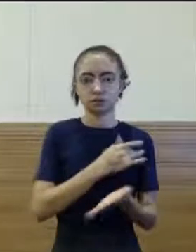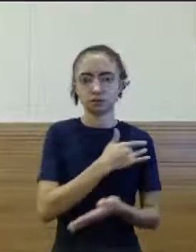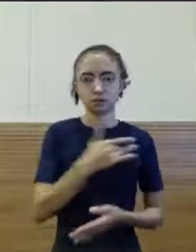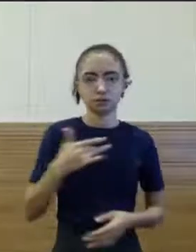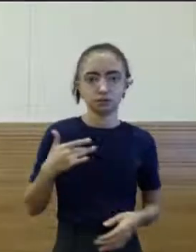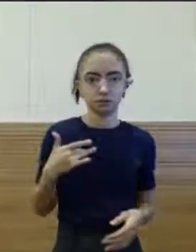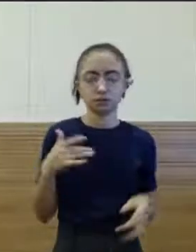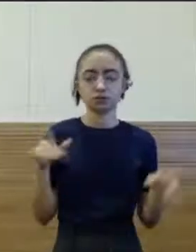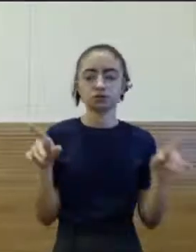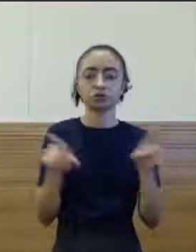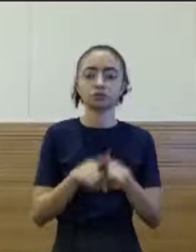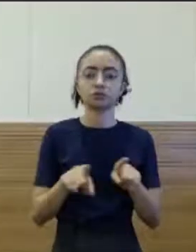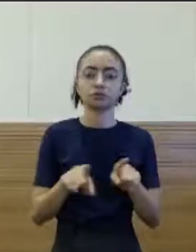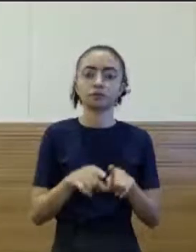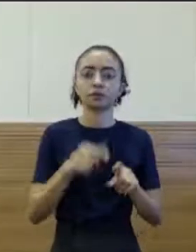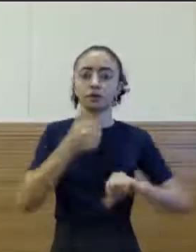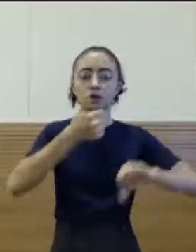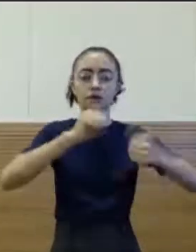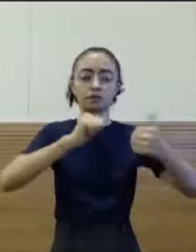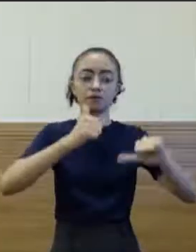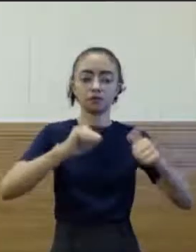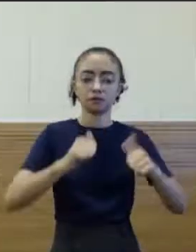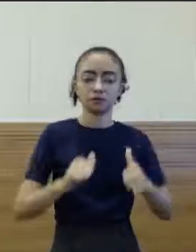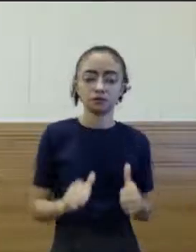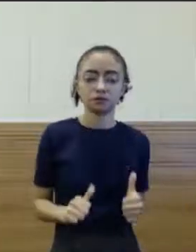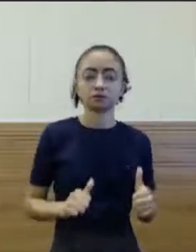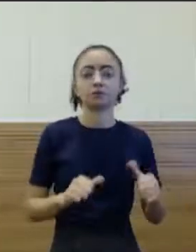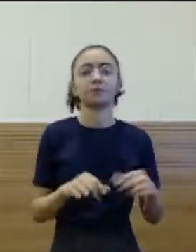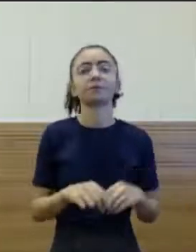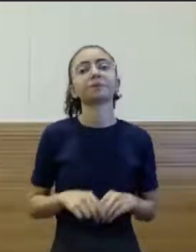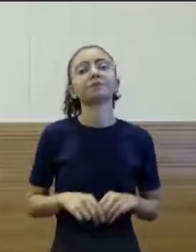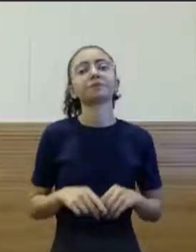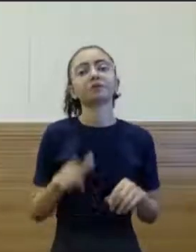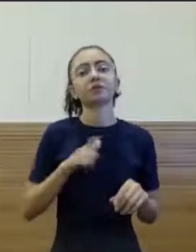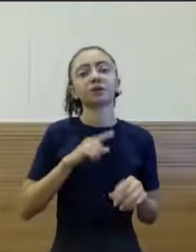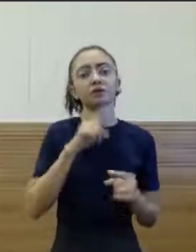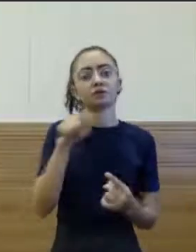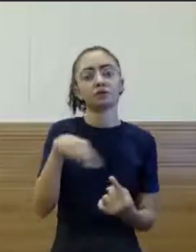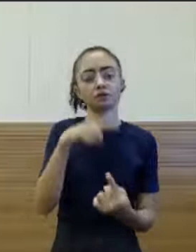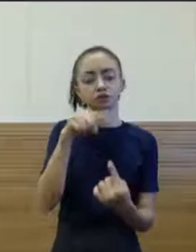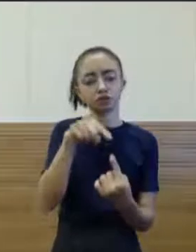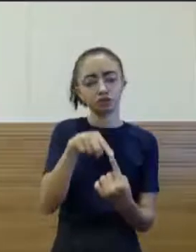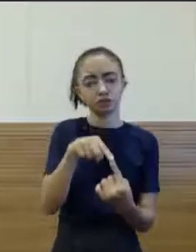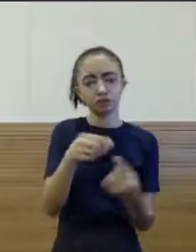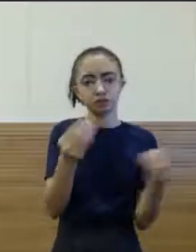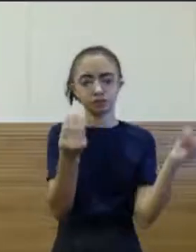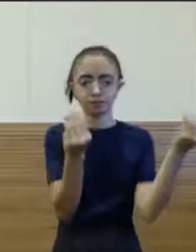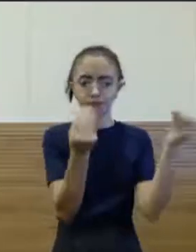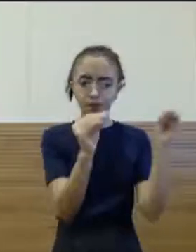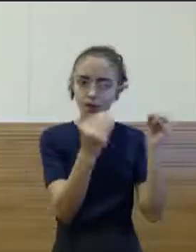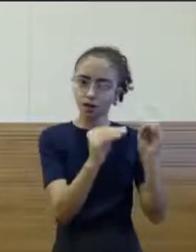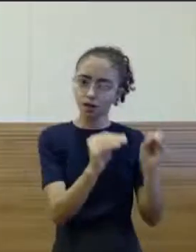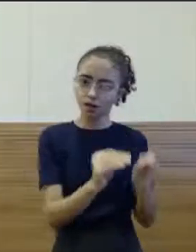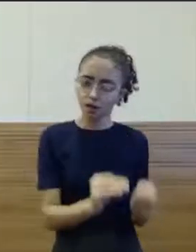and with situational assessment, and they established the objectives